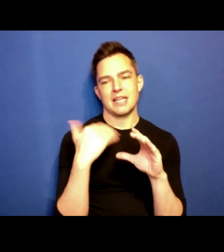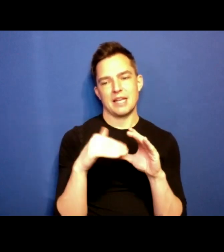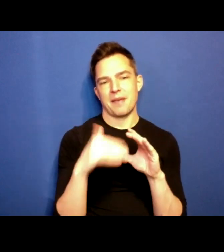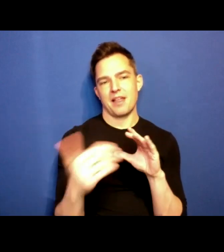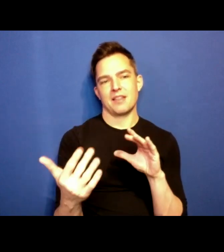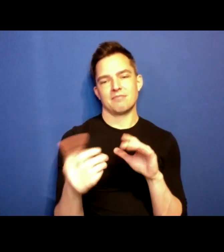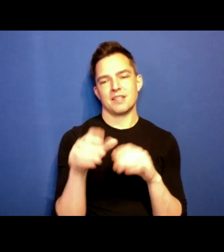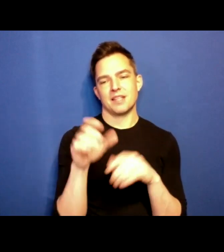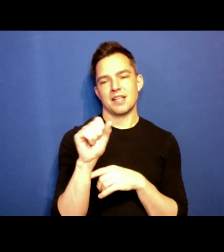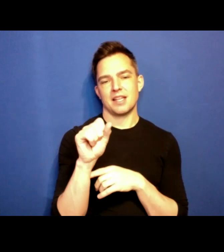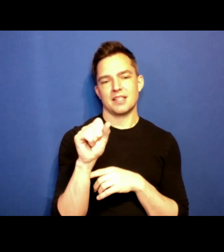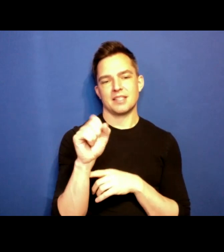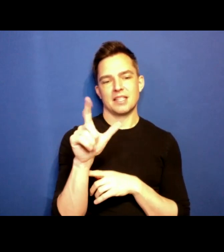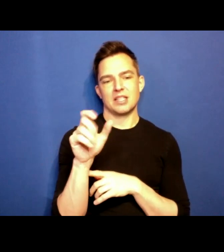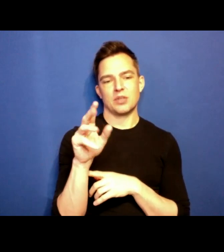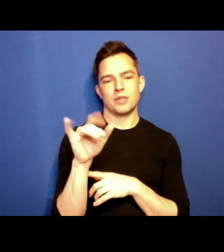at